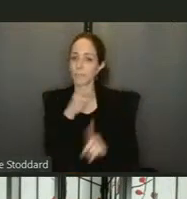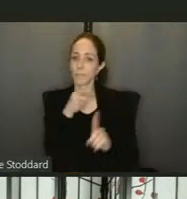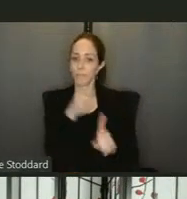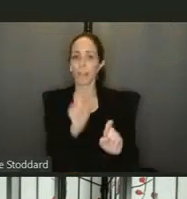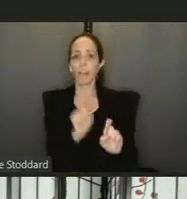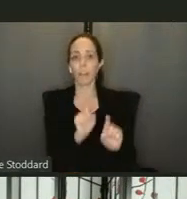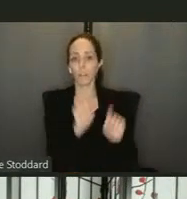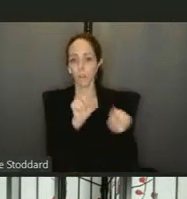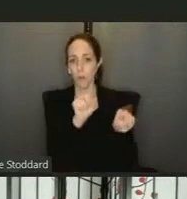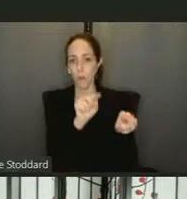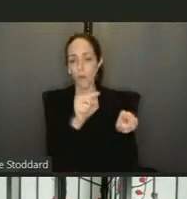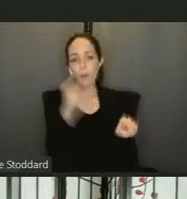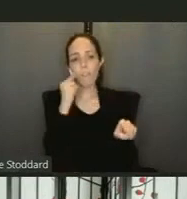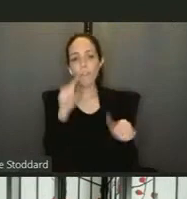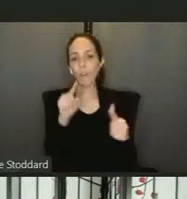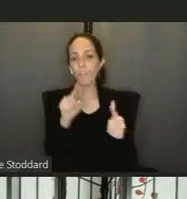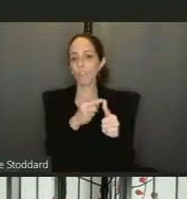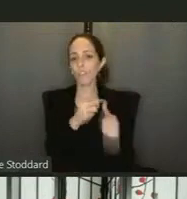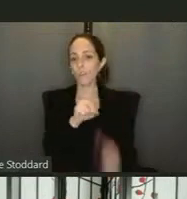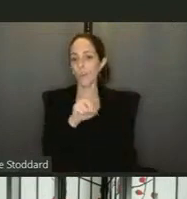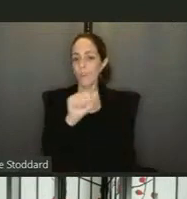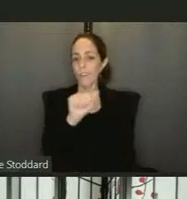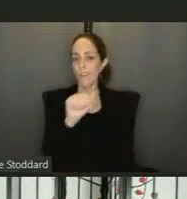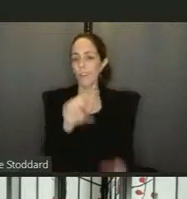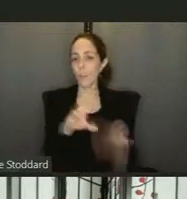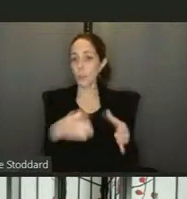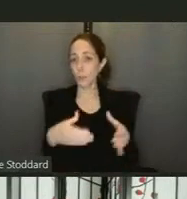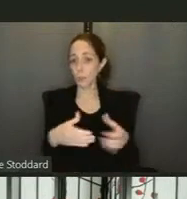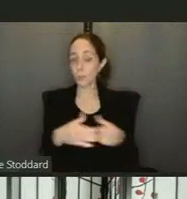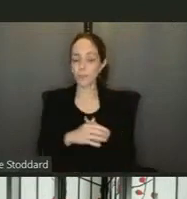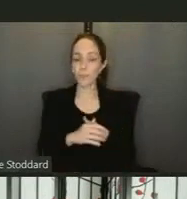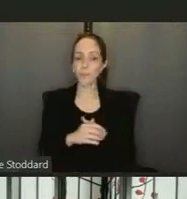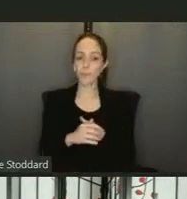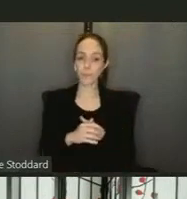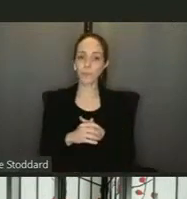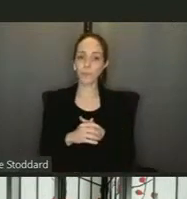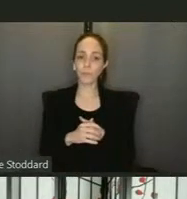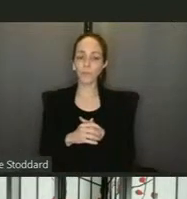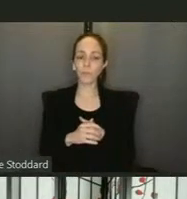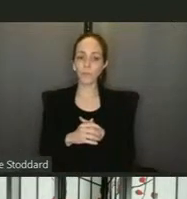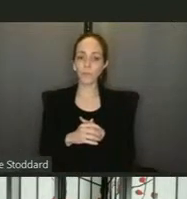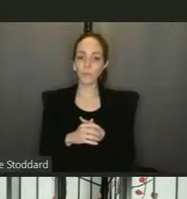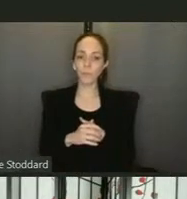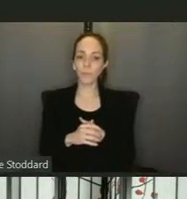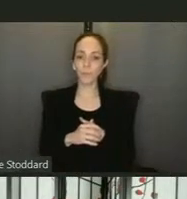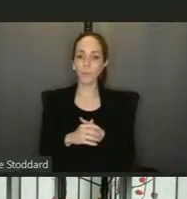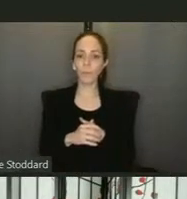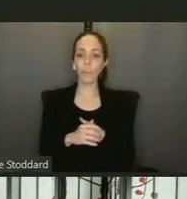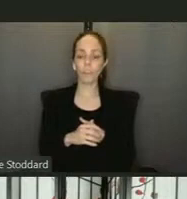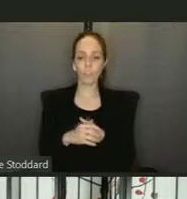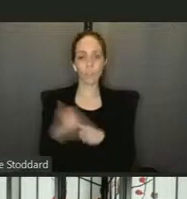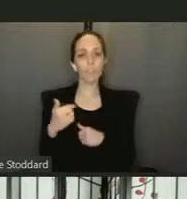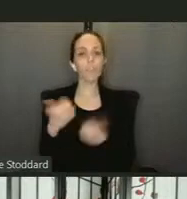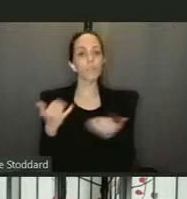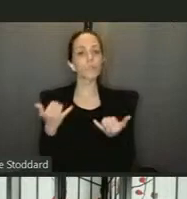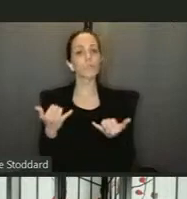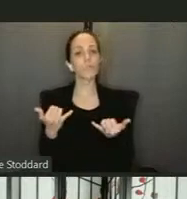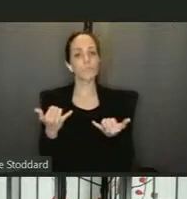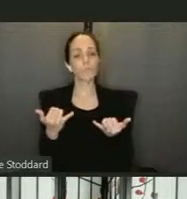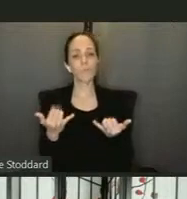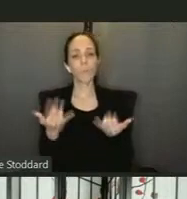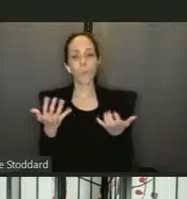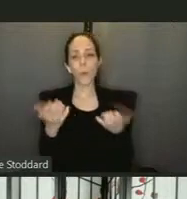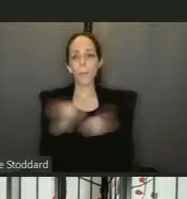for this first wave of vaccinations. This is another area that we're looking at right now to